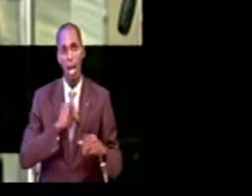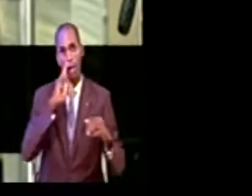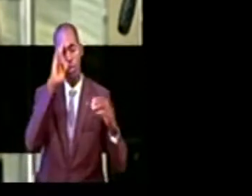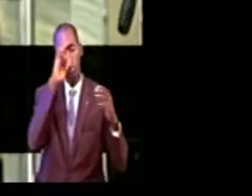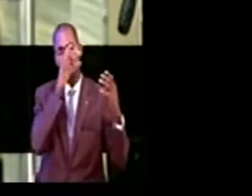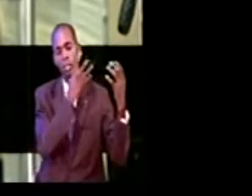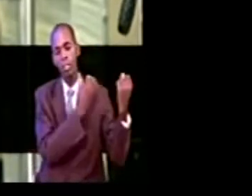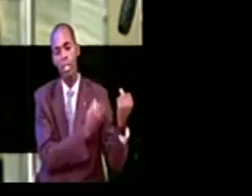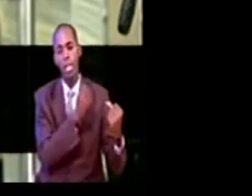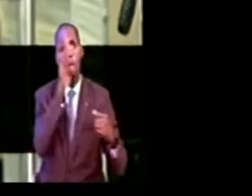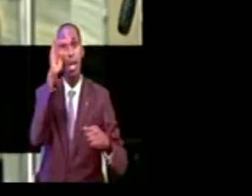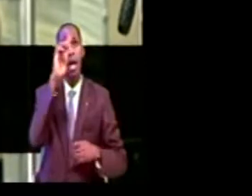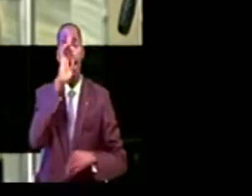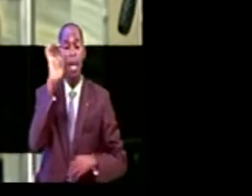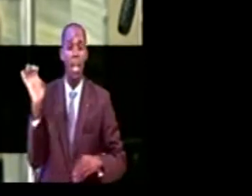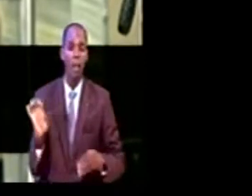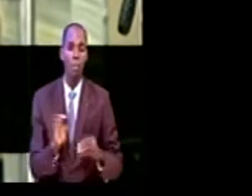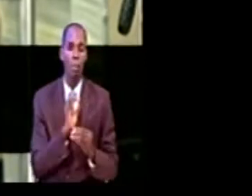christ jesus